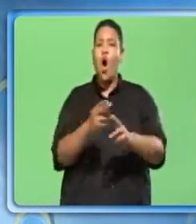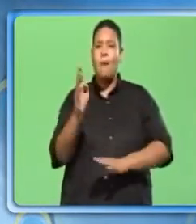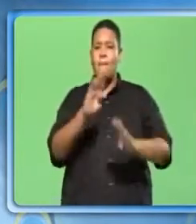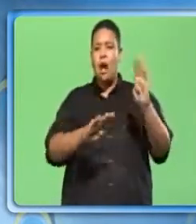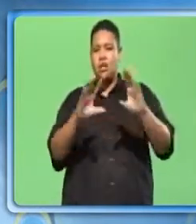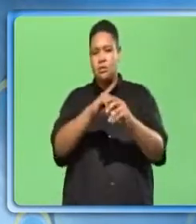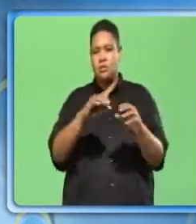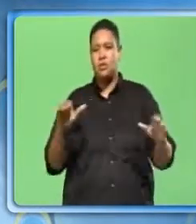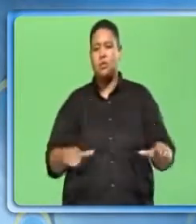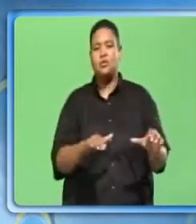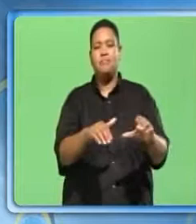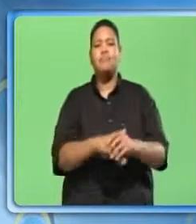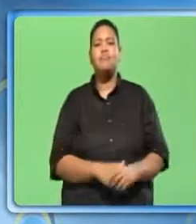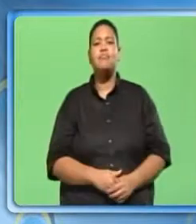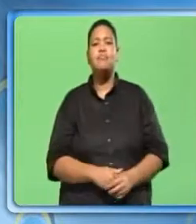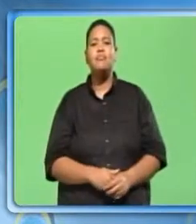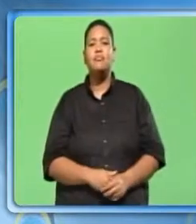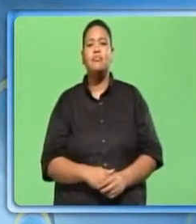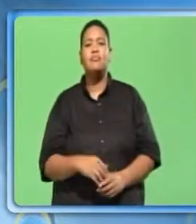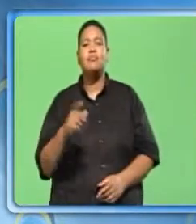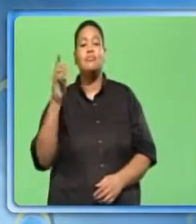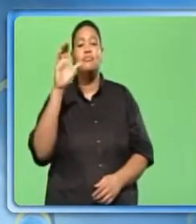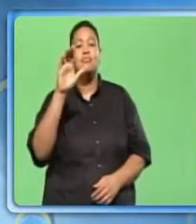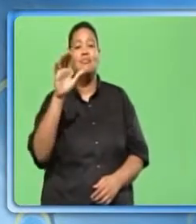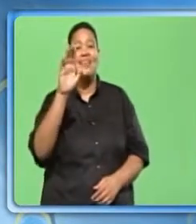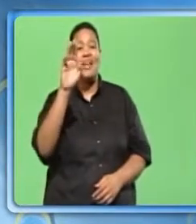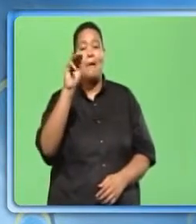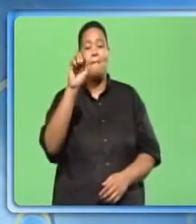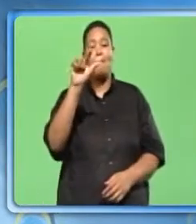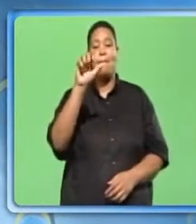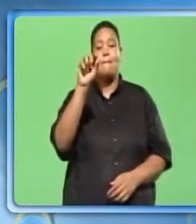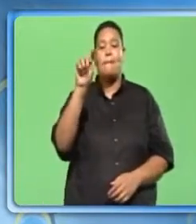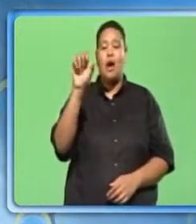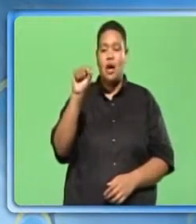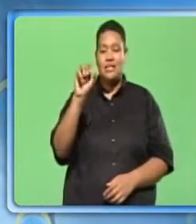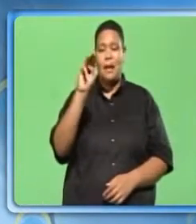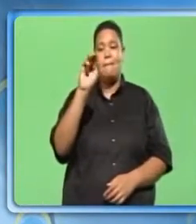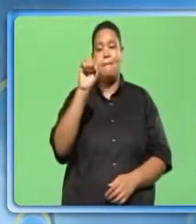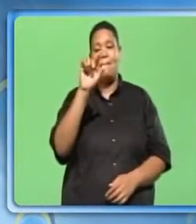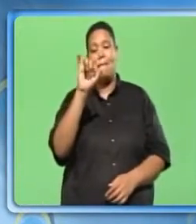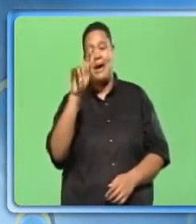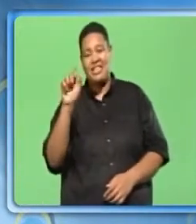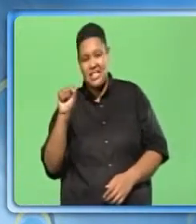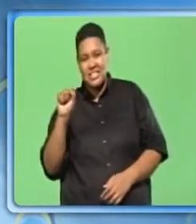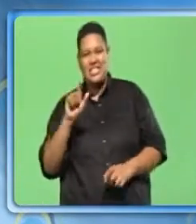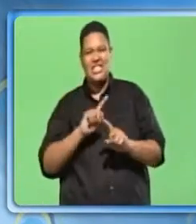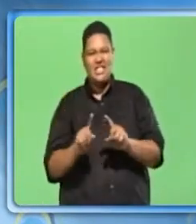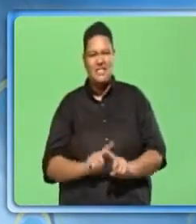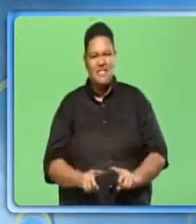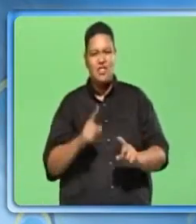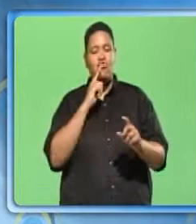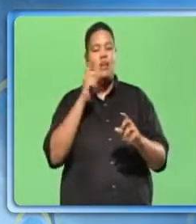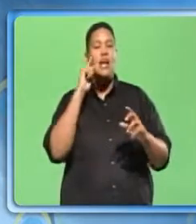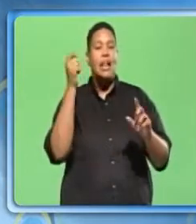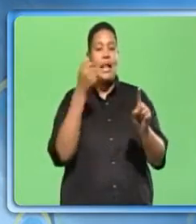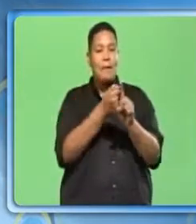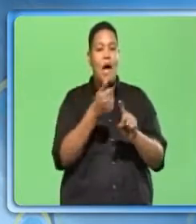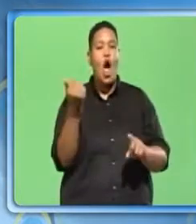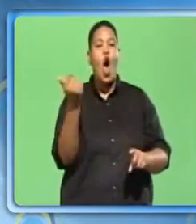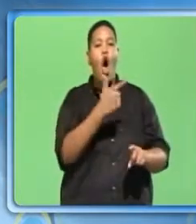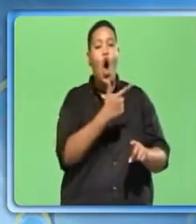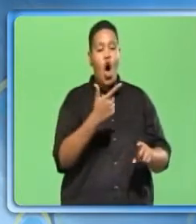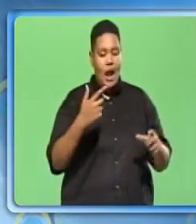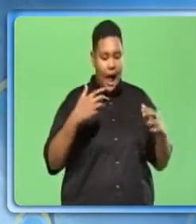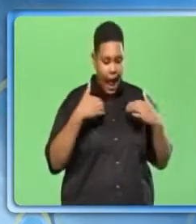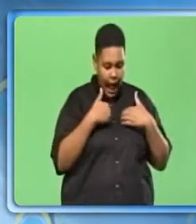action. Screwworms, otherwise known as maggots, magic, affect all warm-blooded